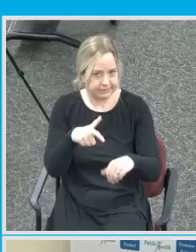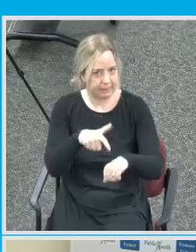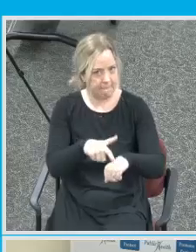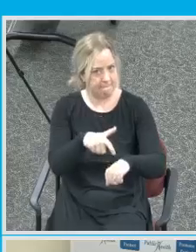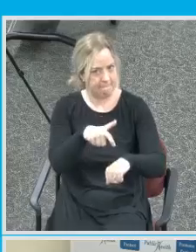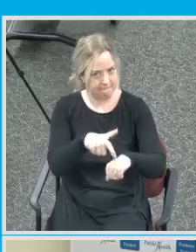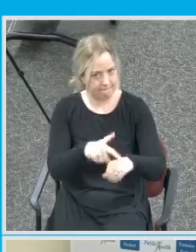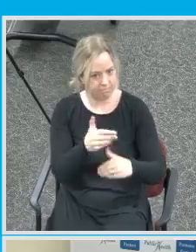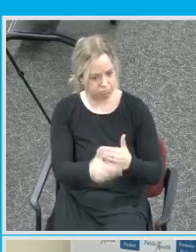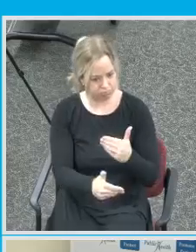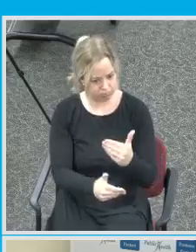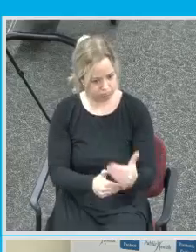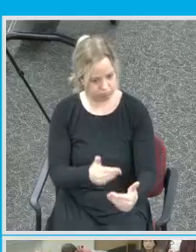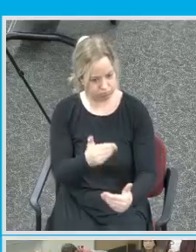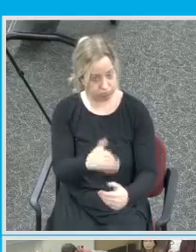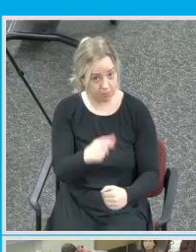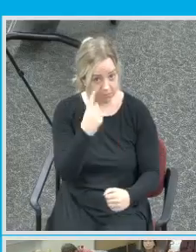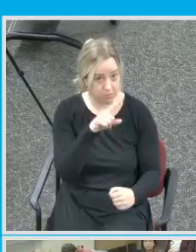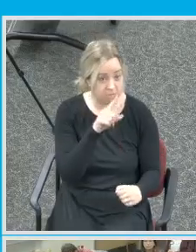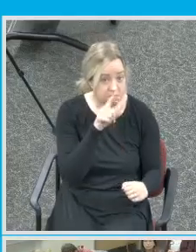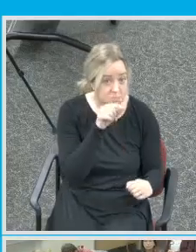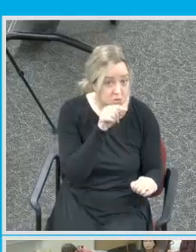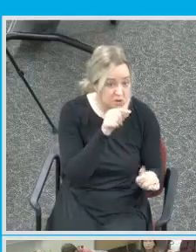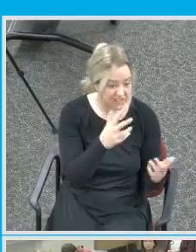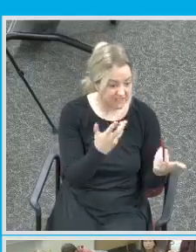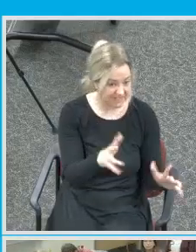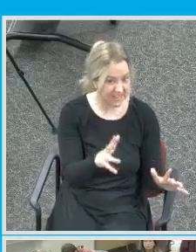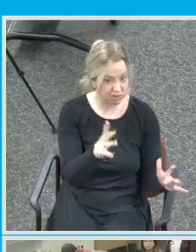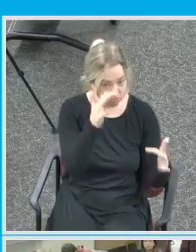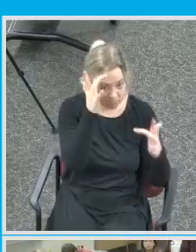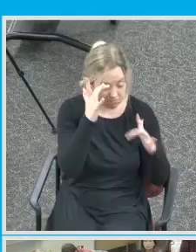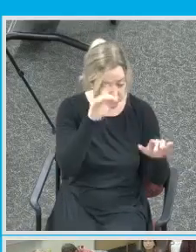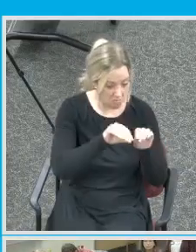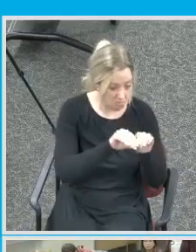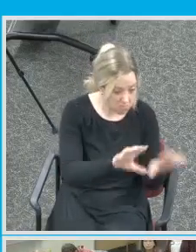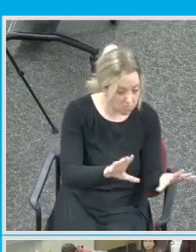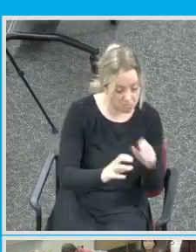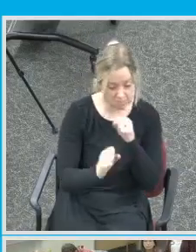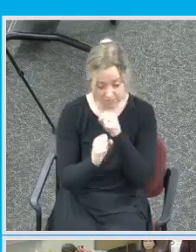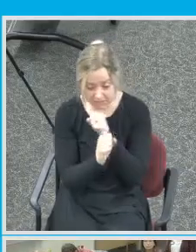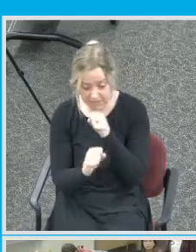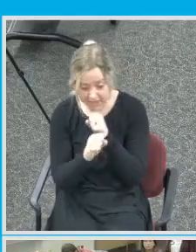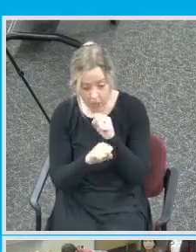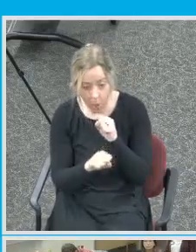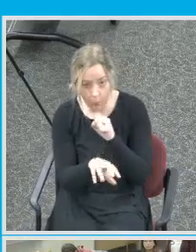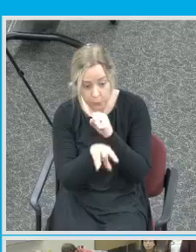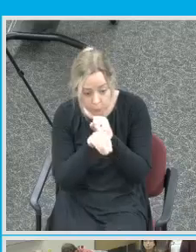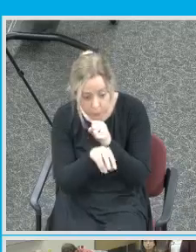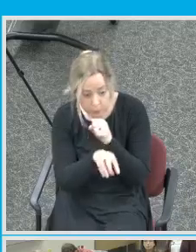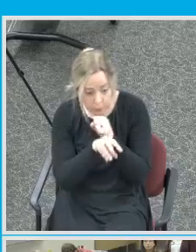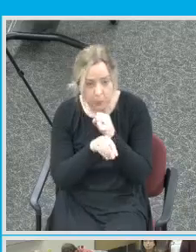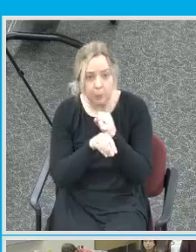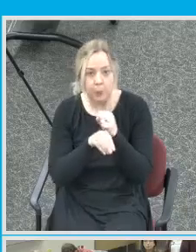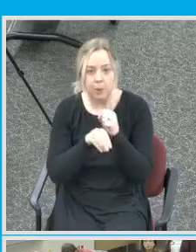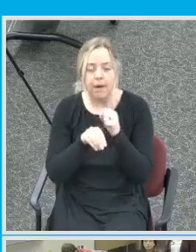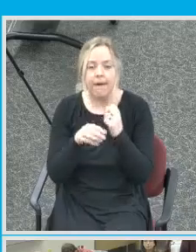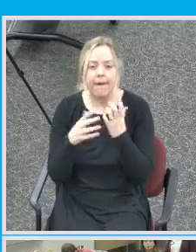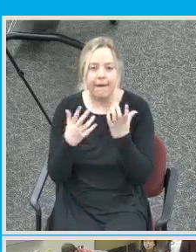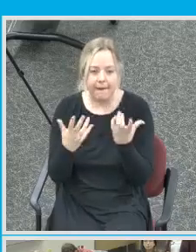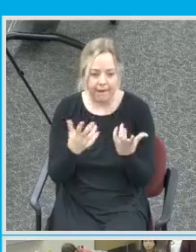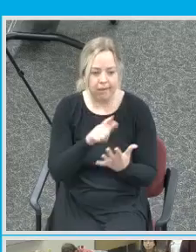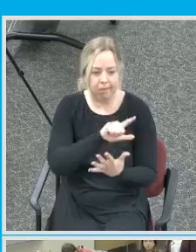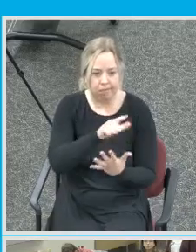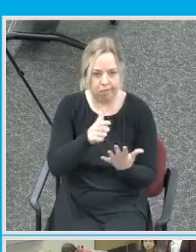enough birds to get infected and then enough mosquitoes to feed on the infected birds, like you need, so you need some conditions. You need a bunch